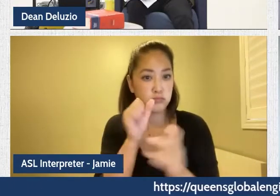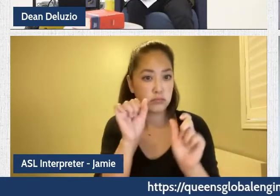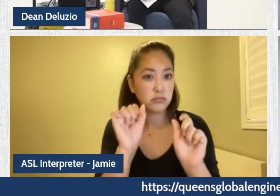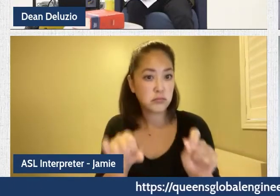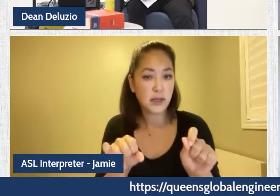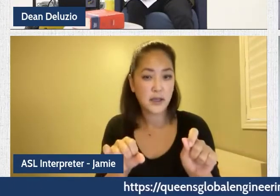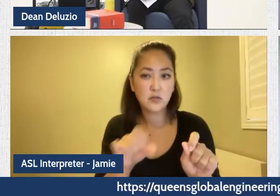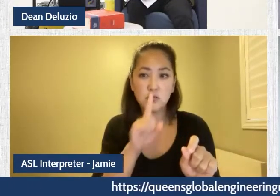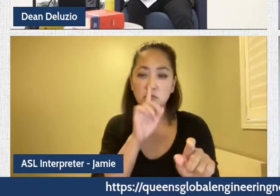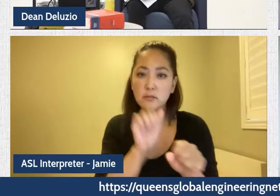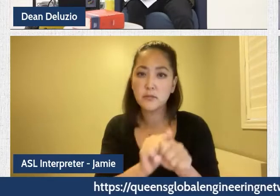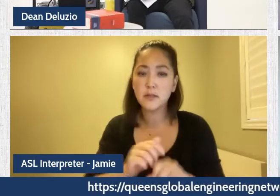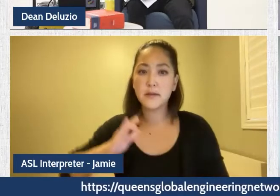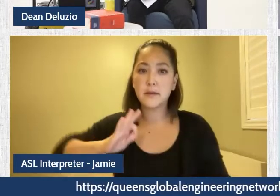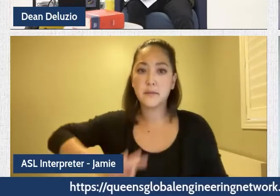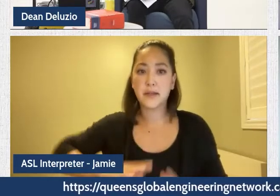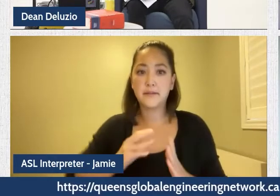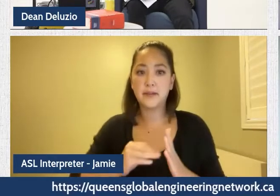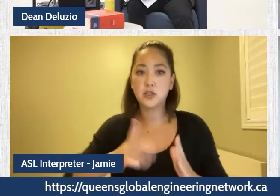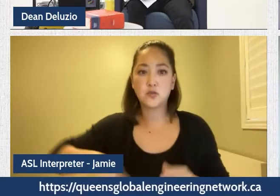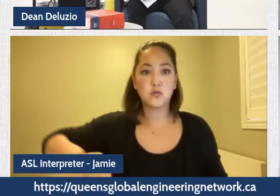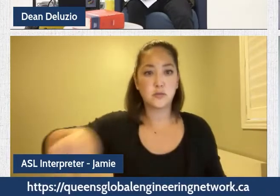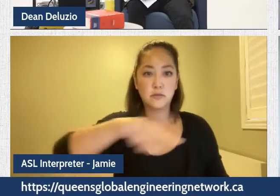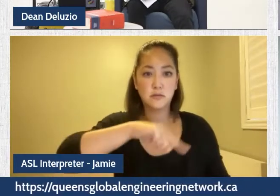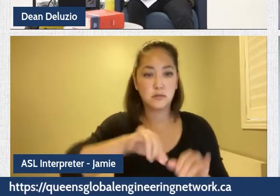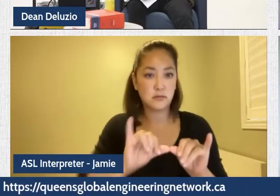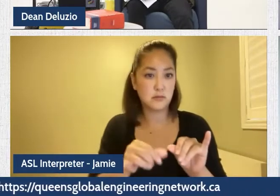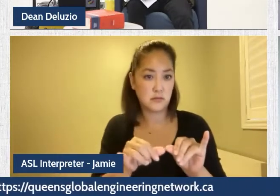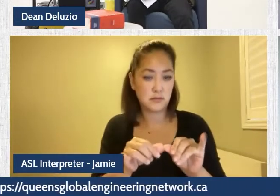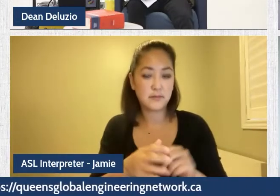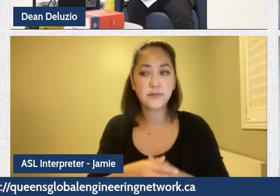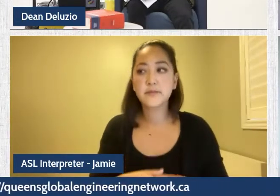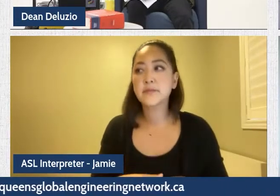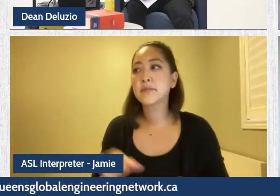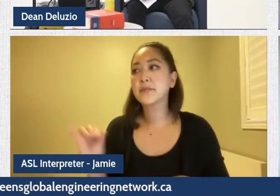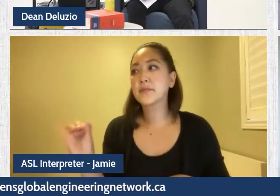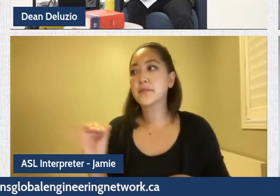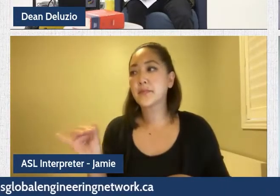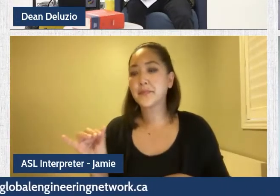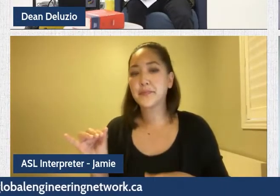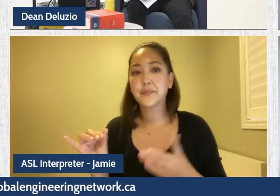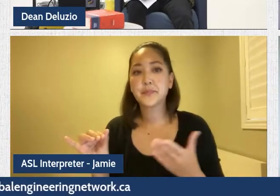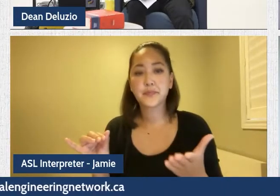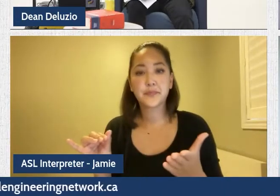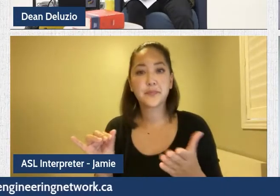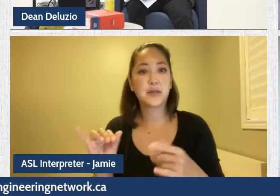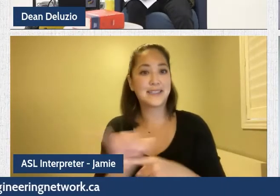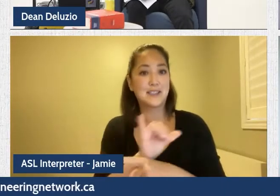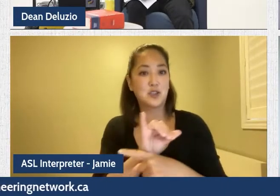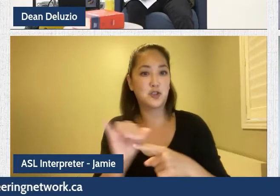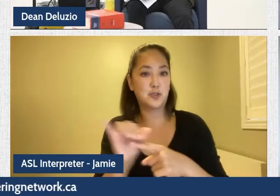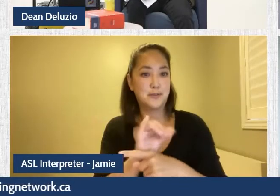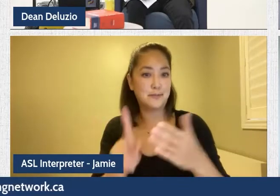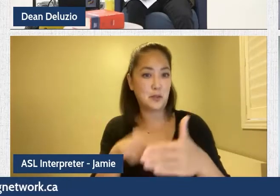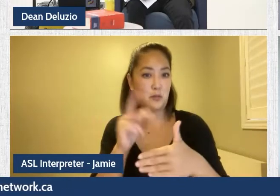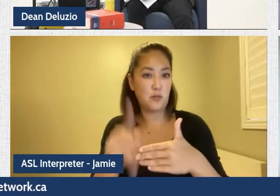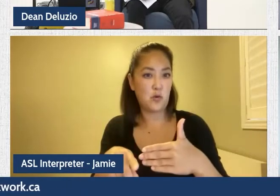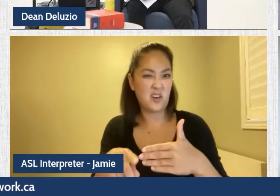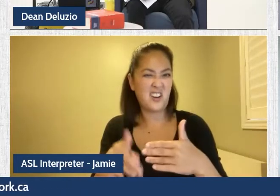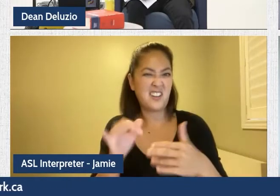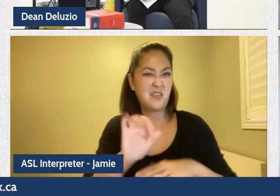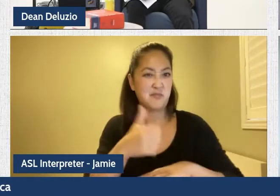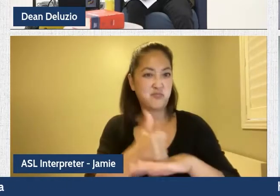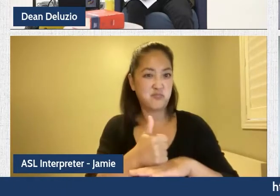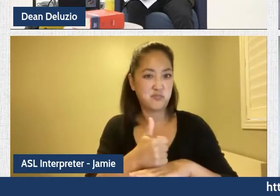really benefit our students. Of course, the other, speaking directly to the that internship program that we have growing. You know, last